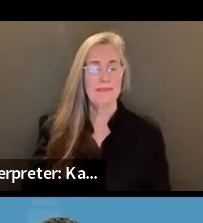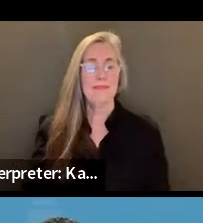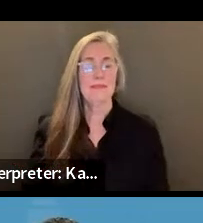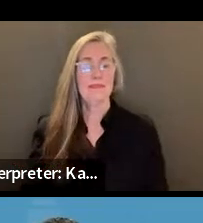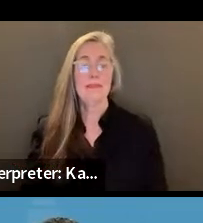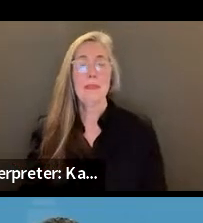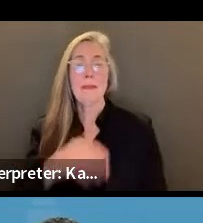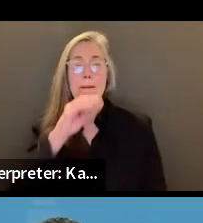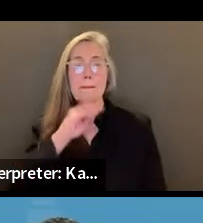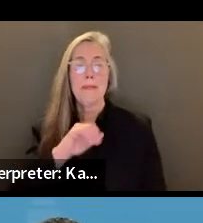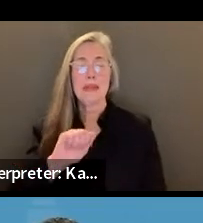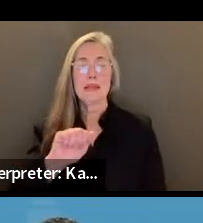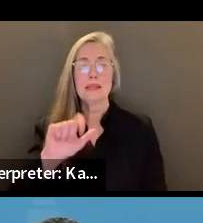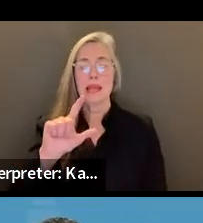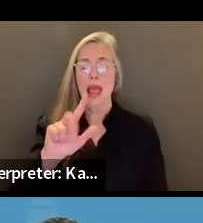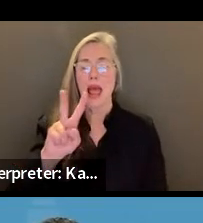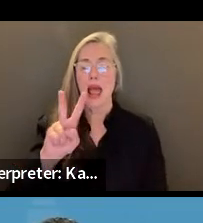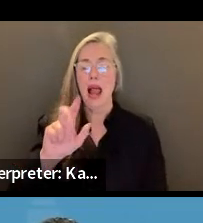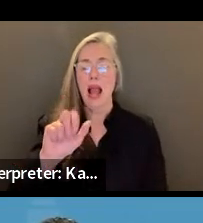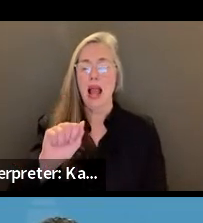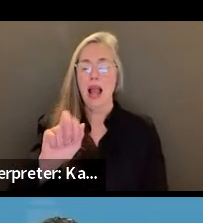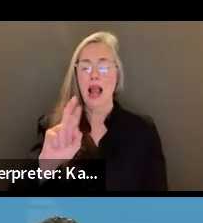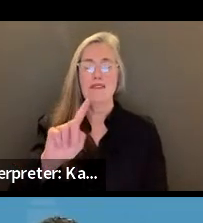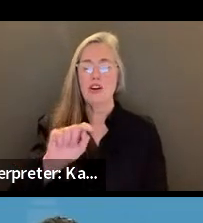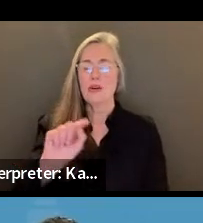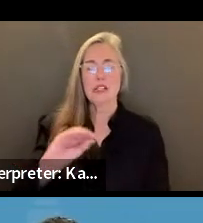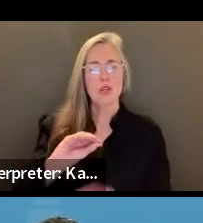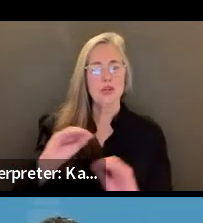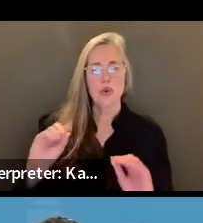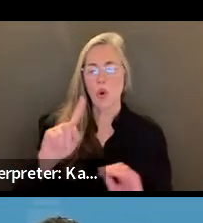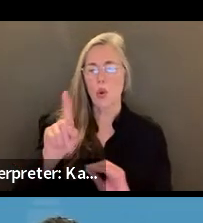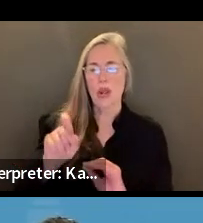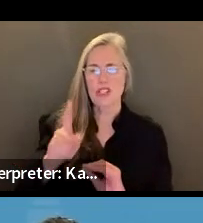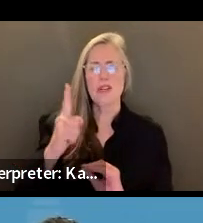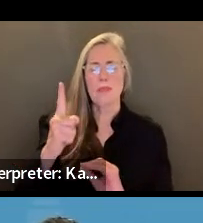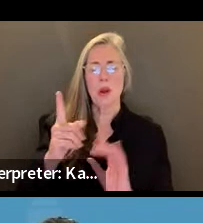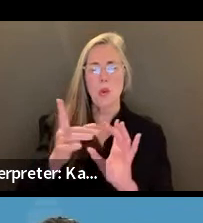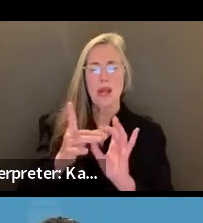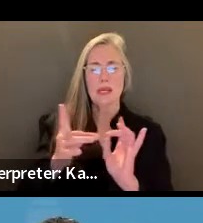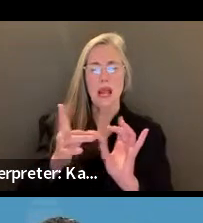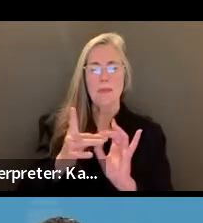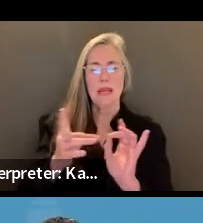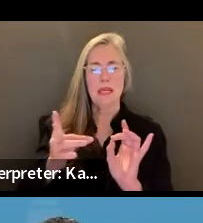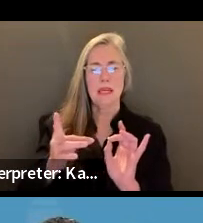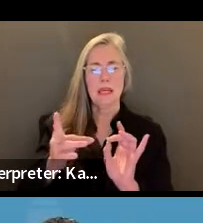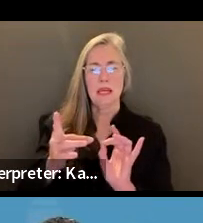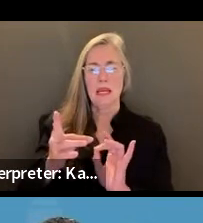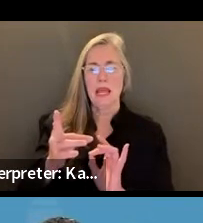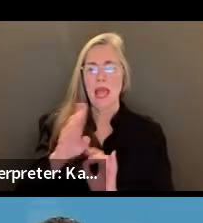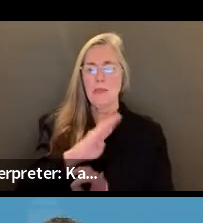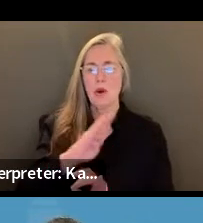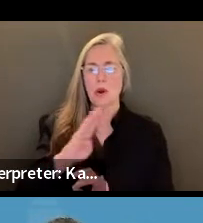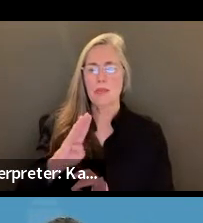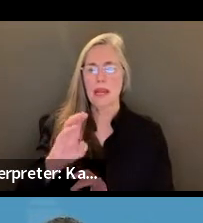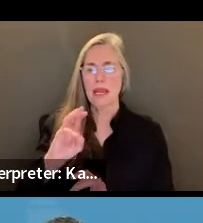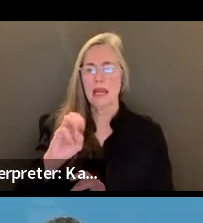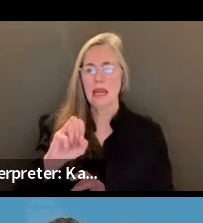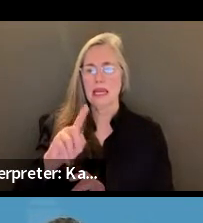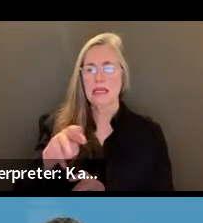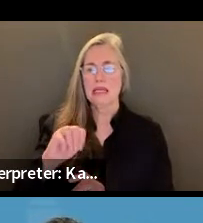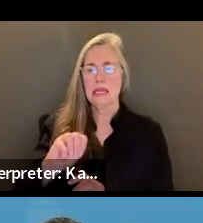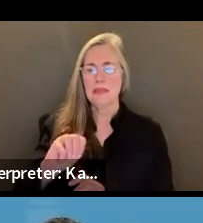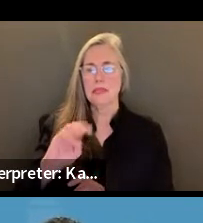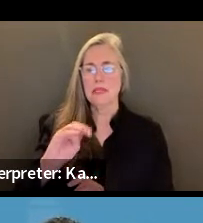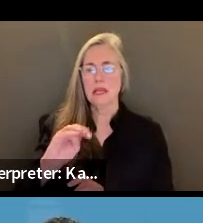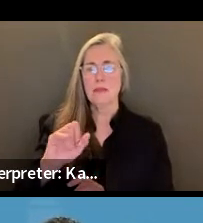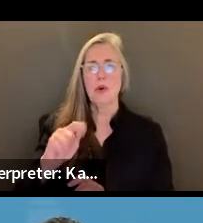Ms. Alvarez? One quick comment, no questions, as board member Sims Moten and myself had a meeting with Ms.